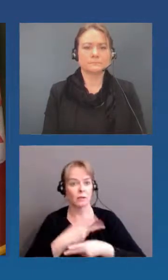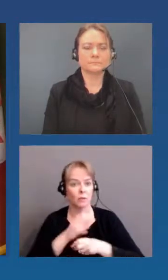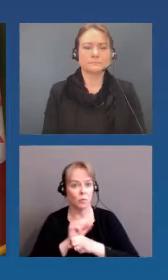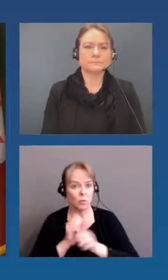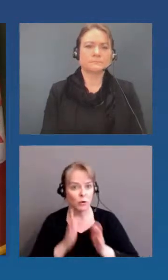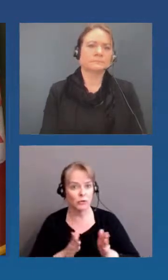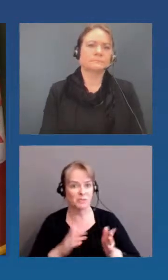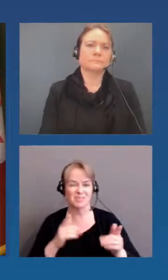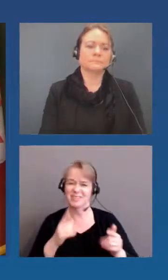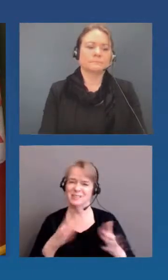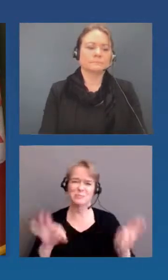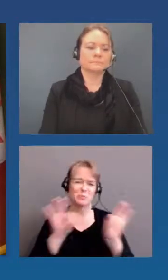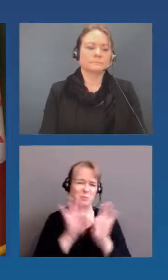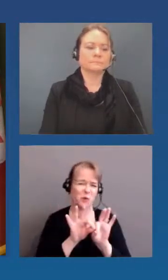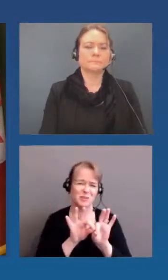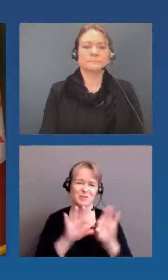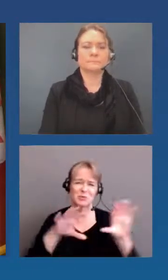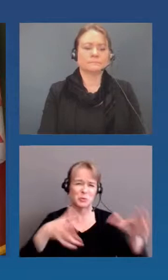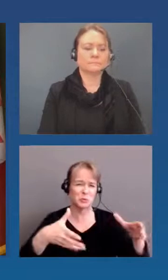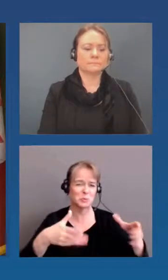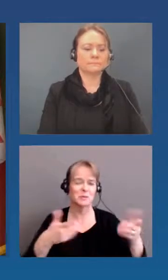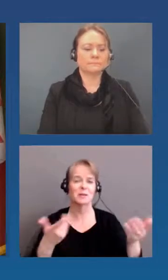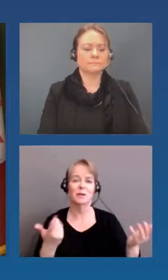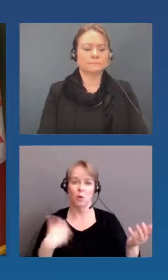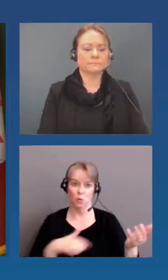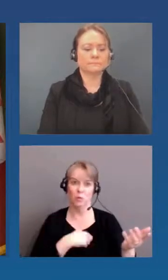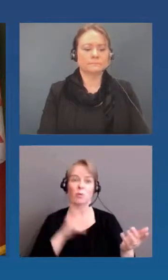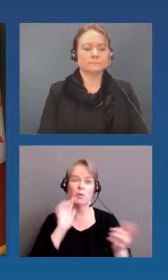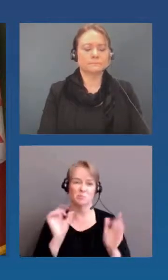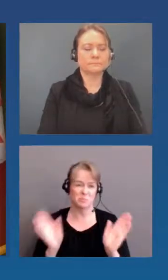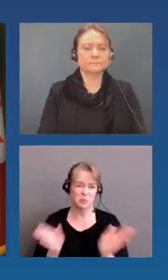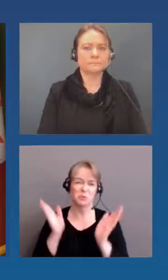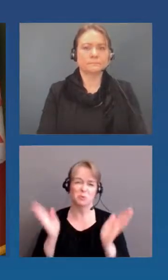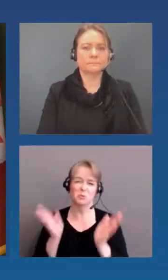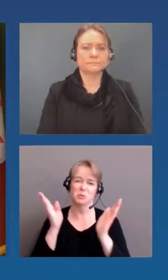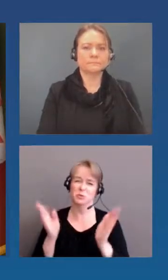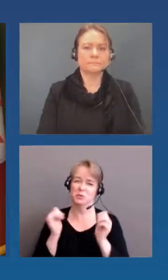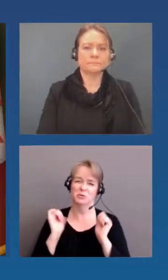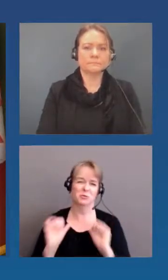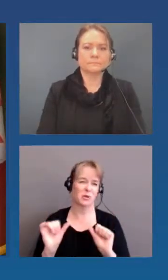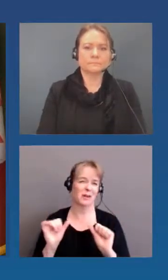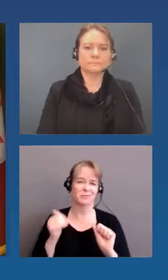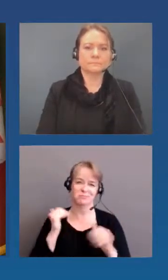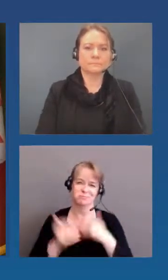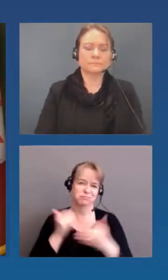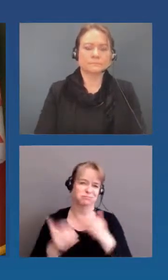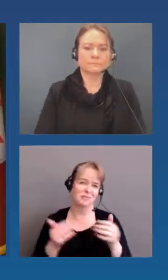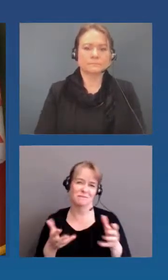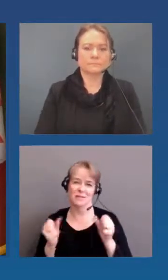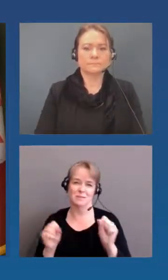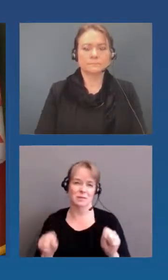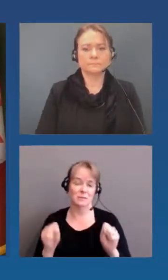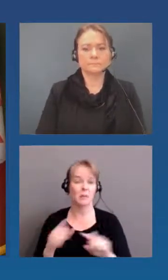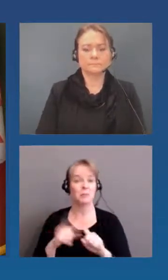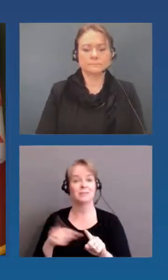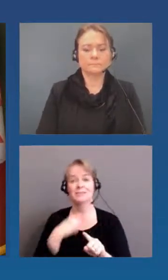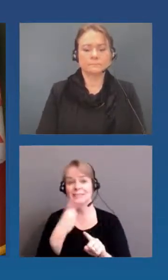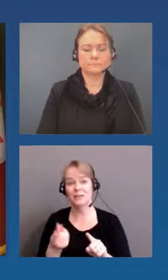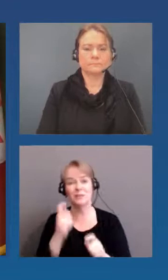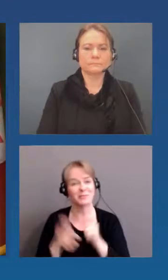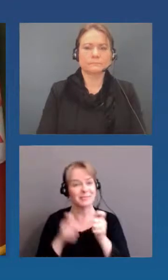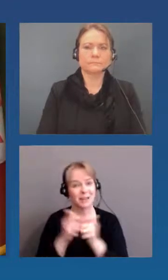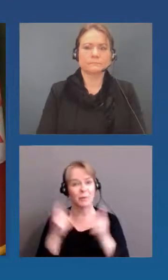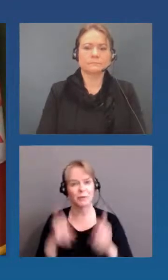workers, we're going to be pushing that envelope and trying to get them in as quickly as possible. But I'd rather not give an exact time, because to be